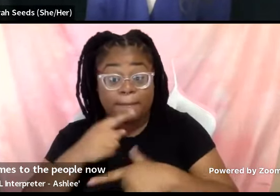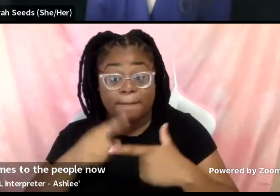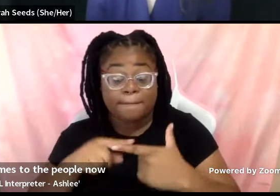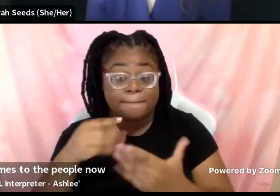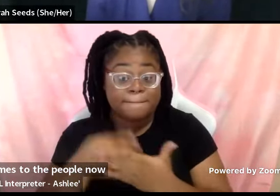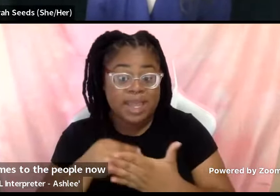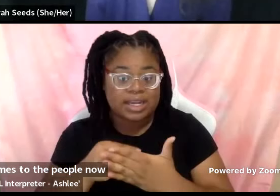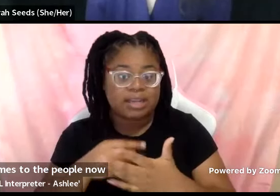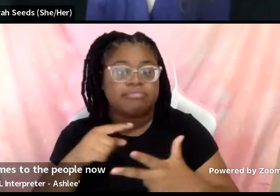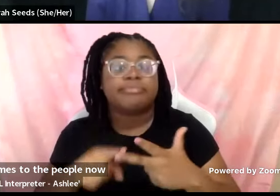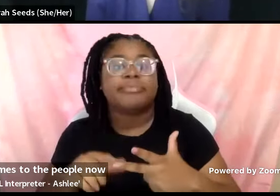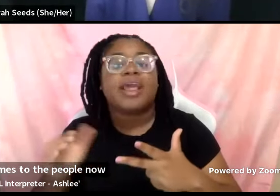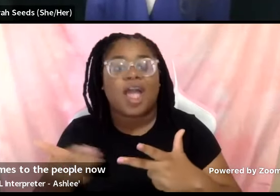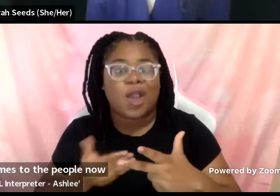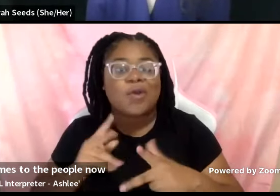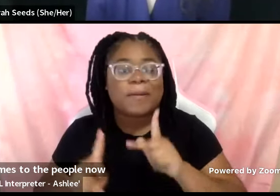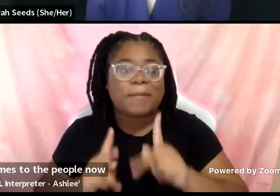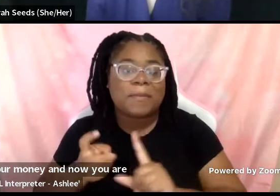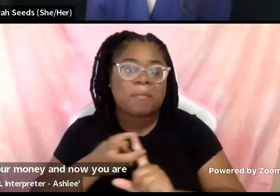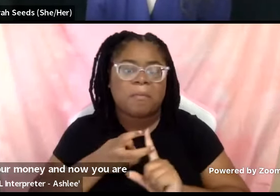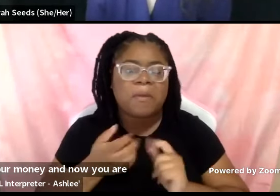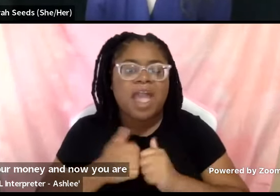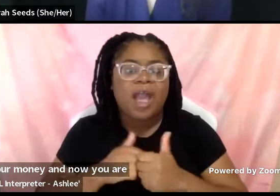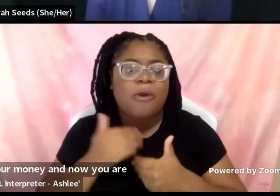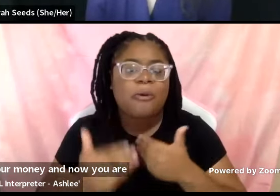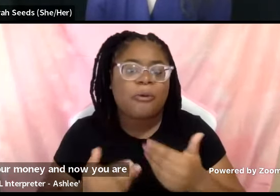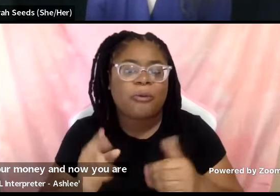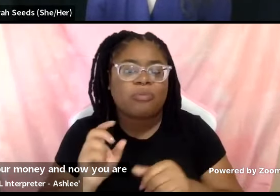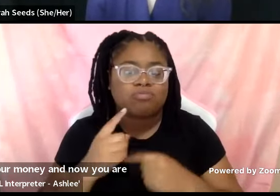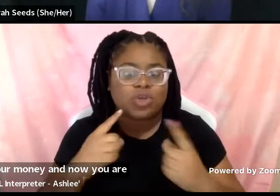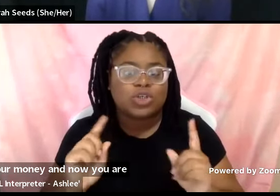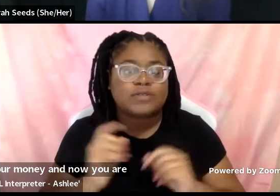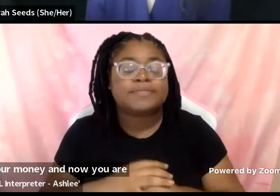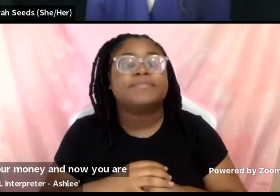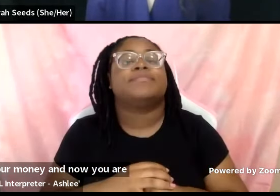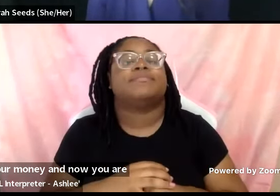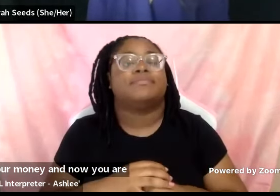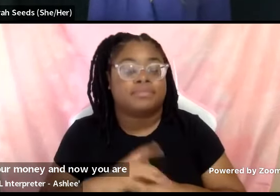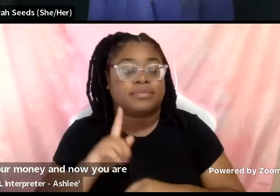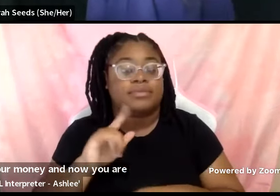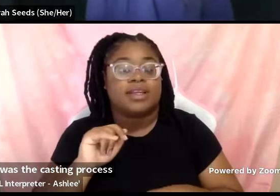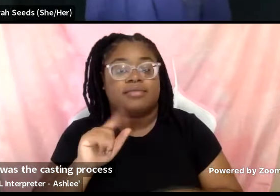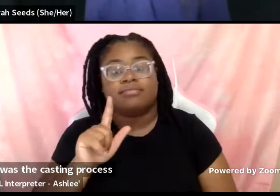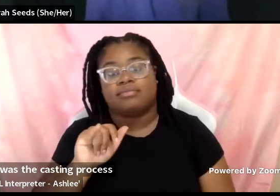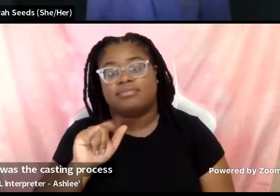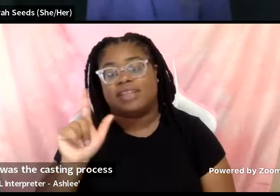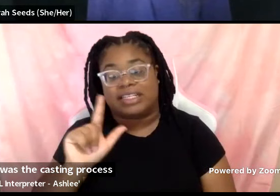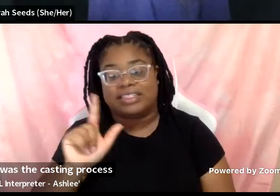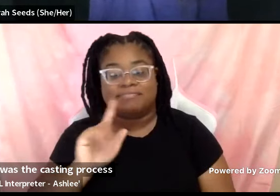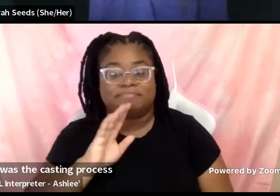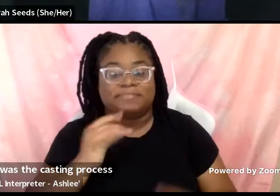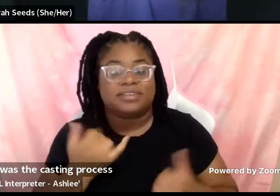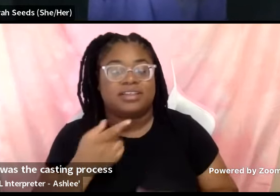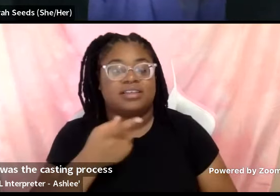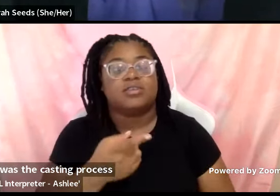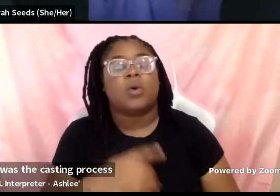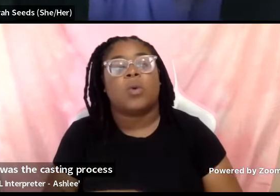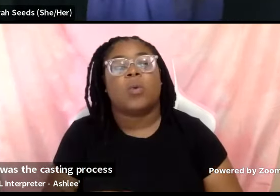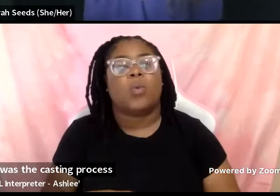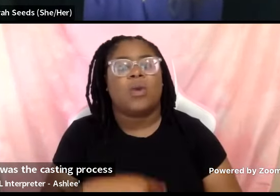So how was the casting process, Lindsay? It was a couple of different things. So I do a lot of stuff at Upright